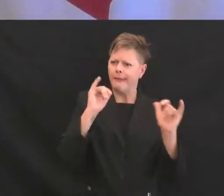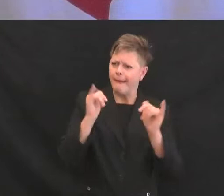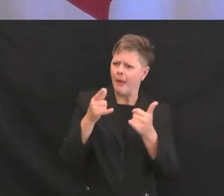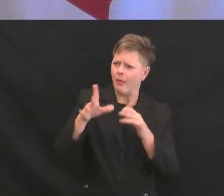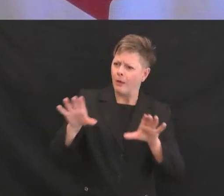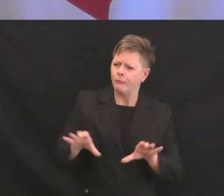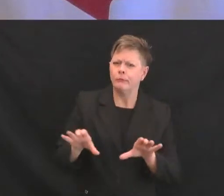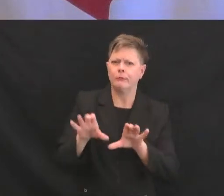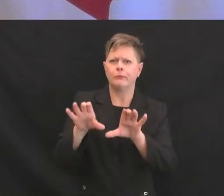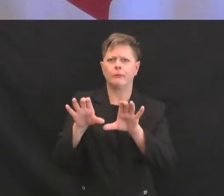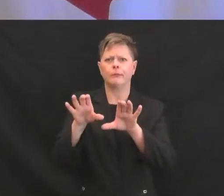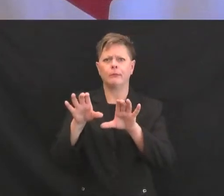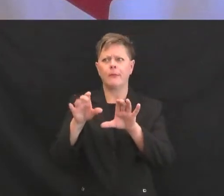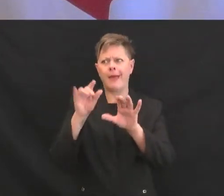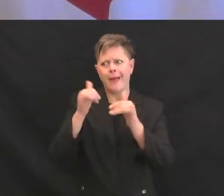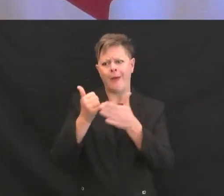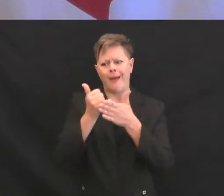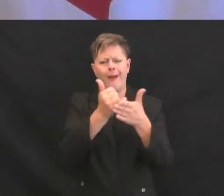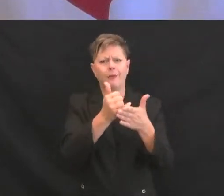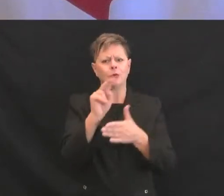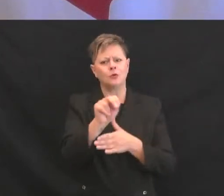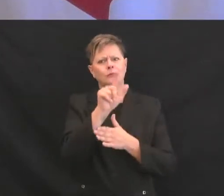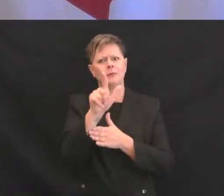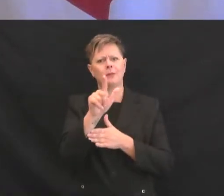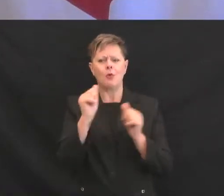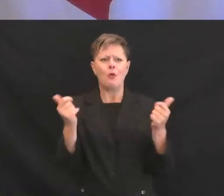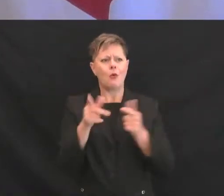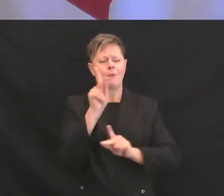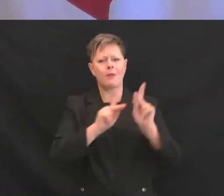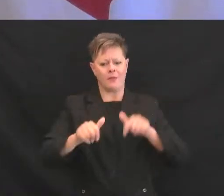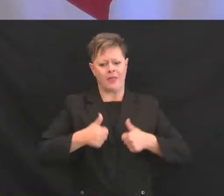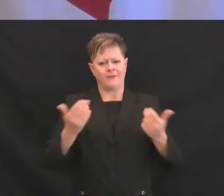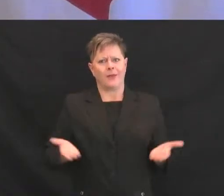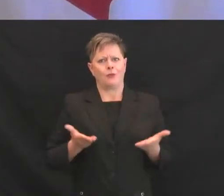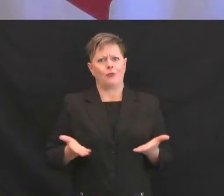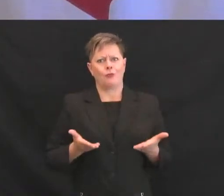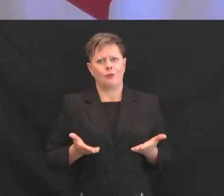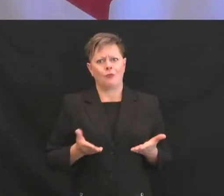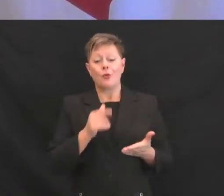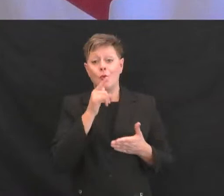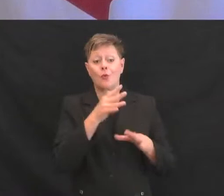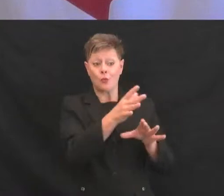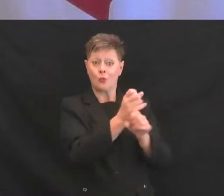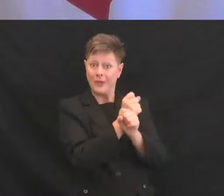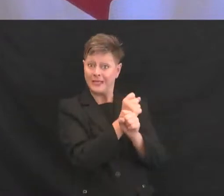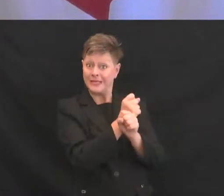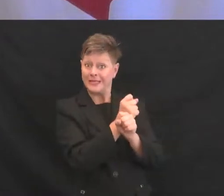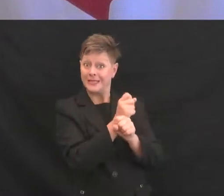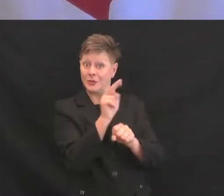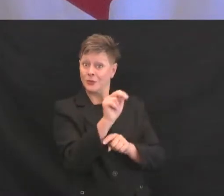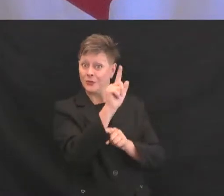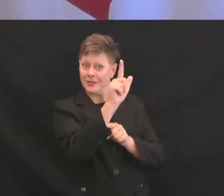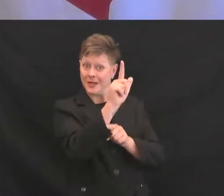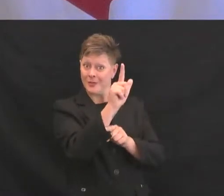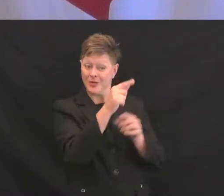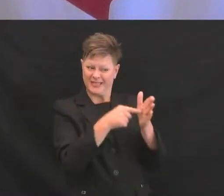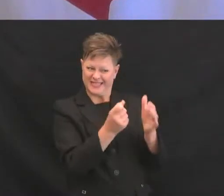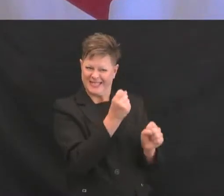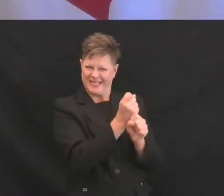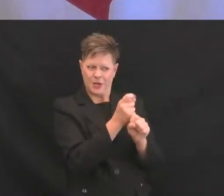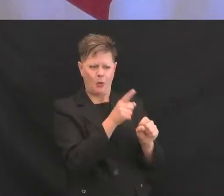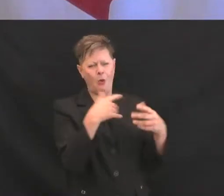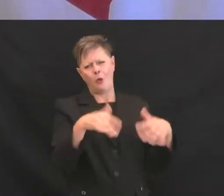Newfoundland and Labrador and its residents. The recipients of the Order of Newfoundland and Labrador this year meet